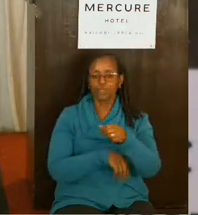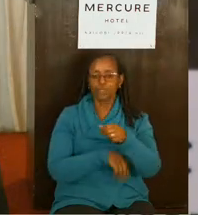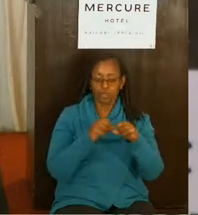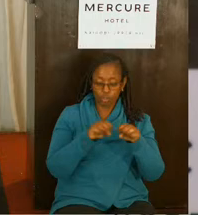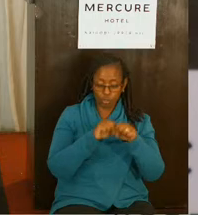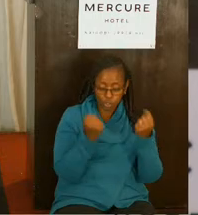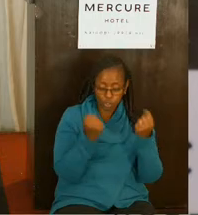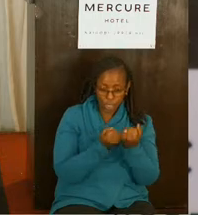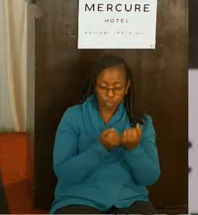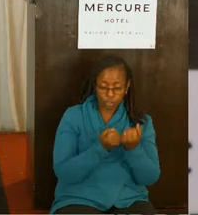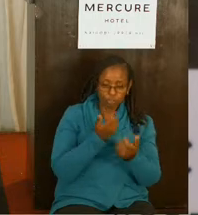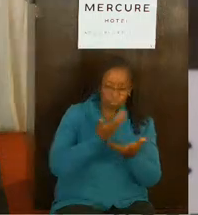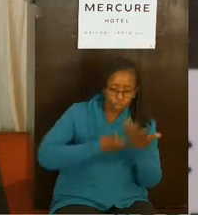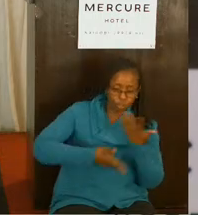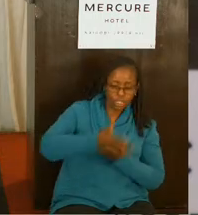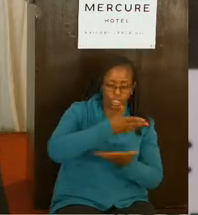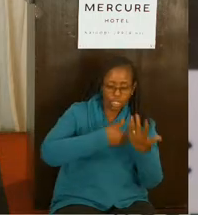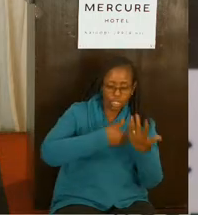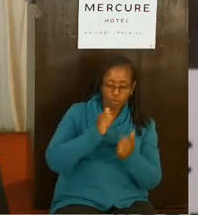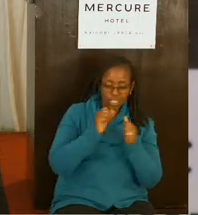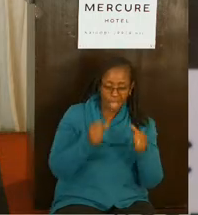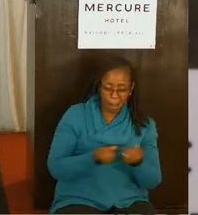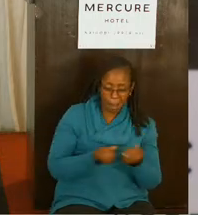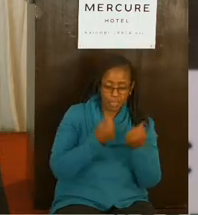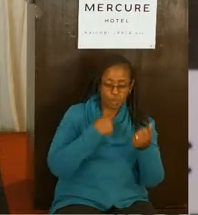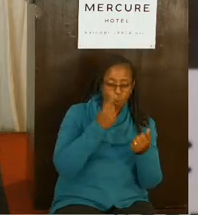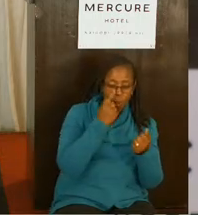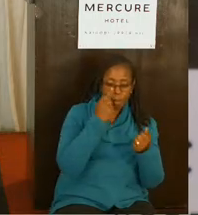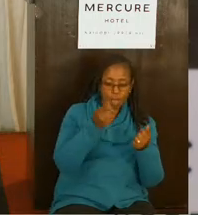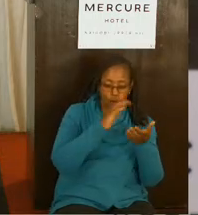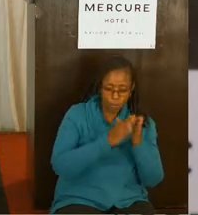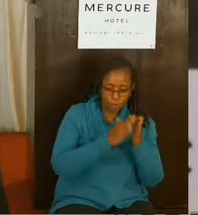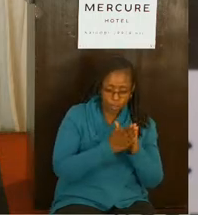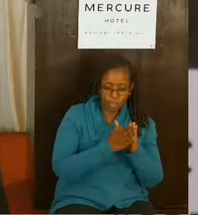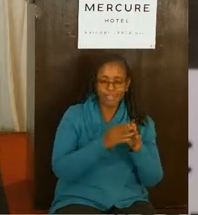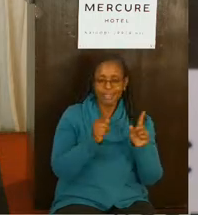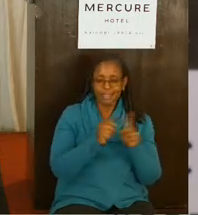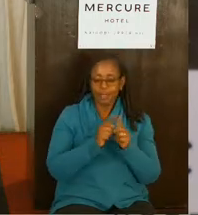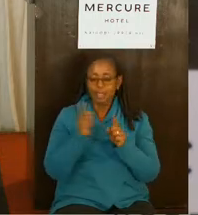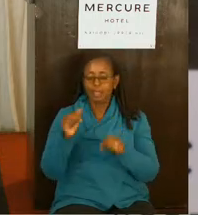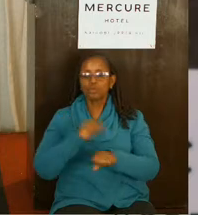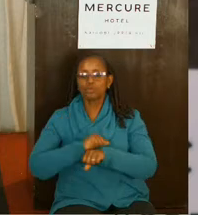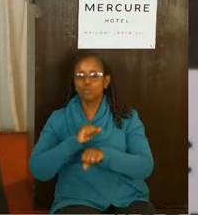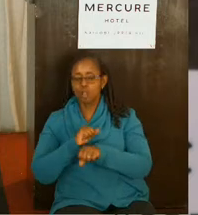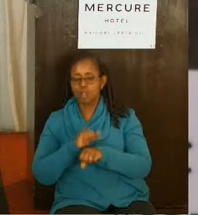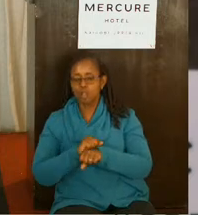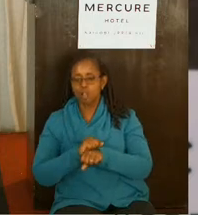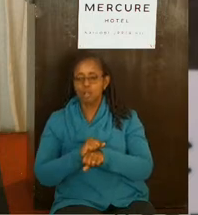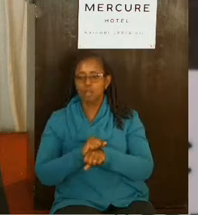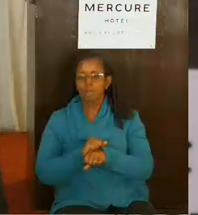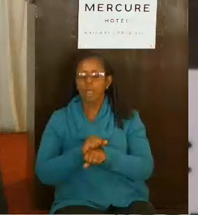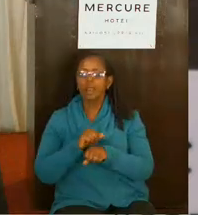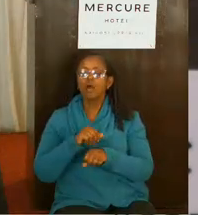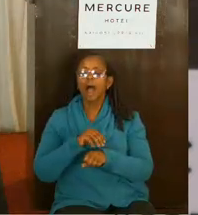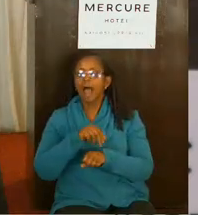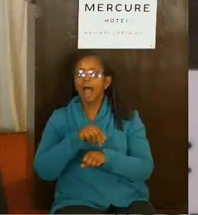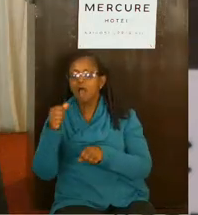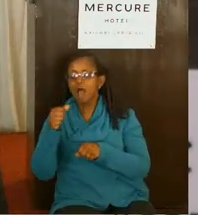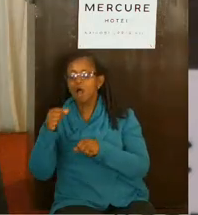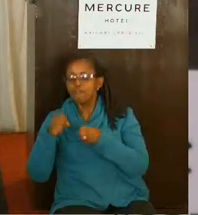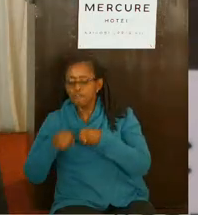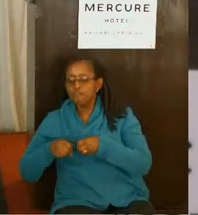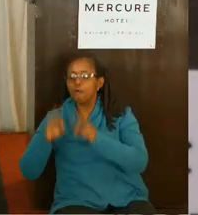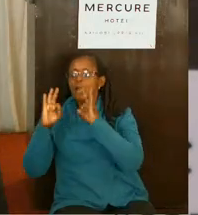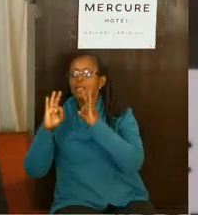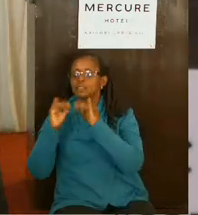that takes place at the Home in the community and also in the schools the more formalized institutions there's also